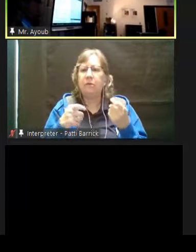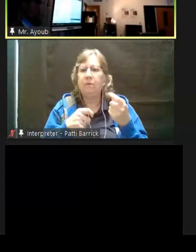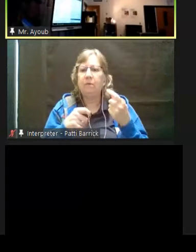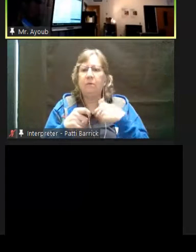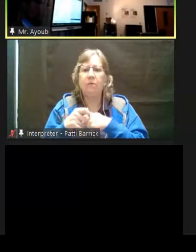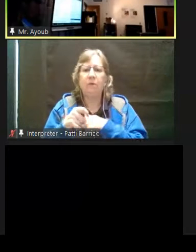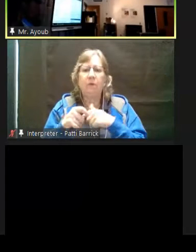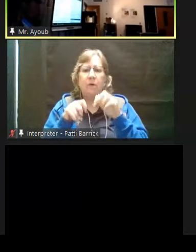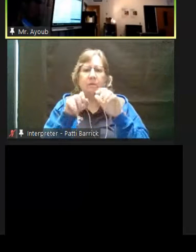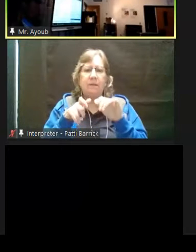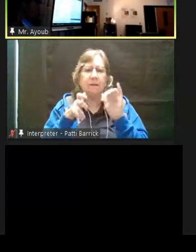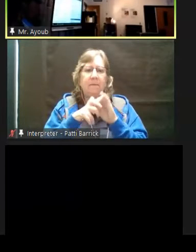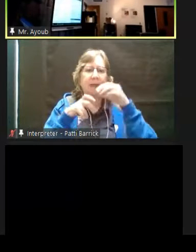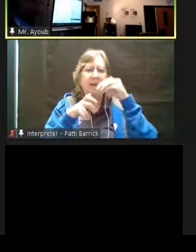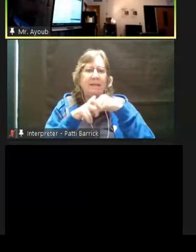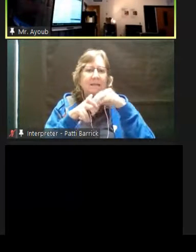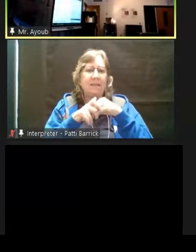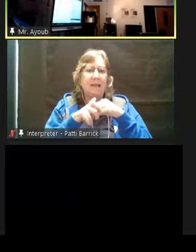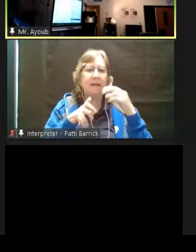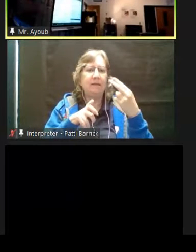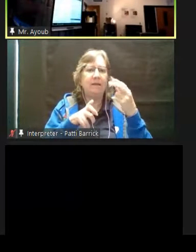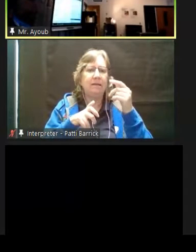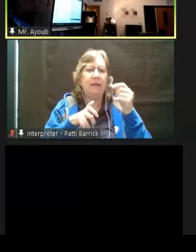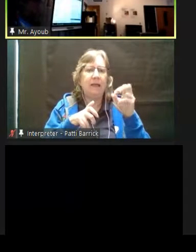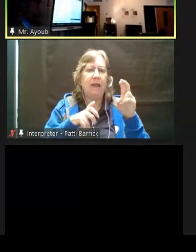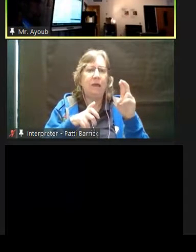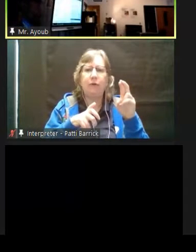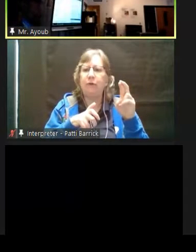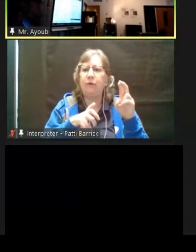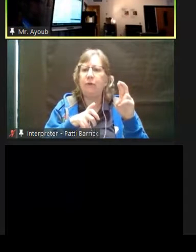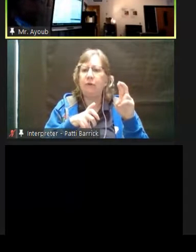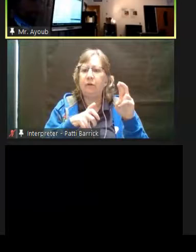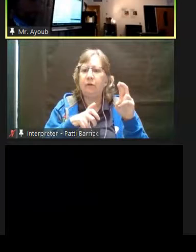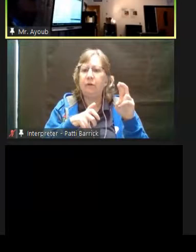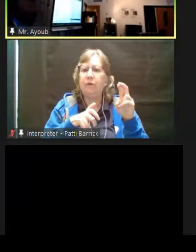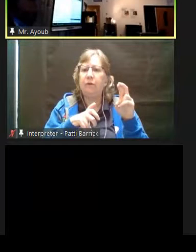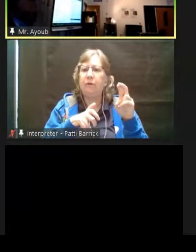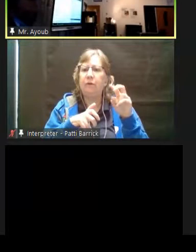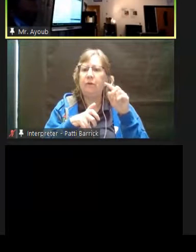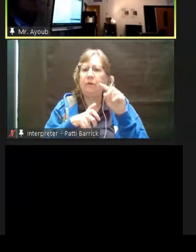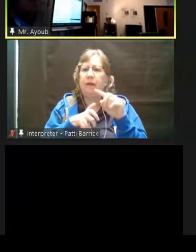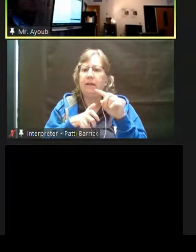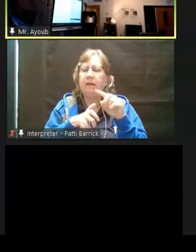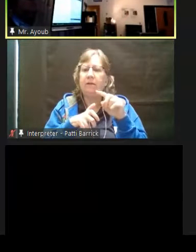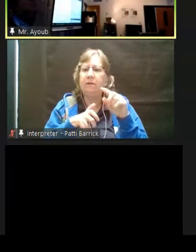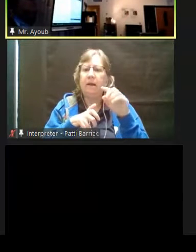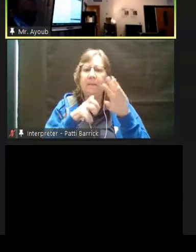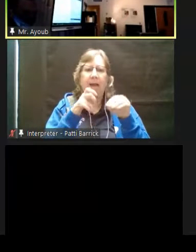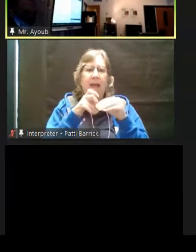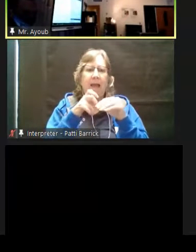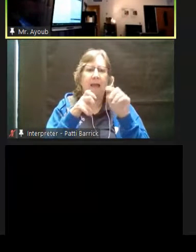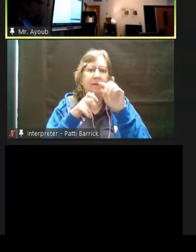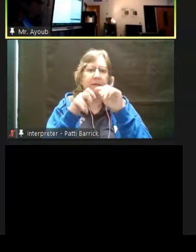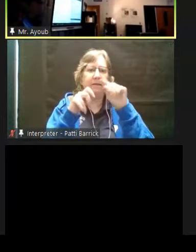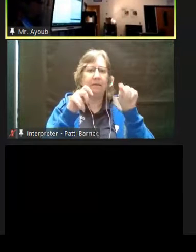inside of the header. So right here, I'm gonna put a space inside